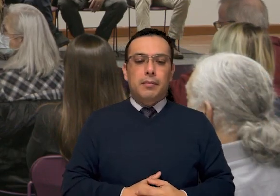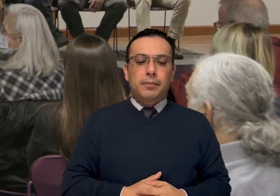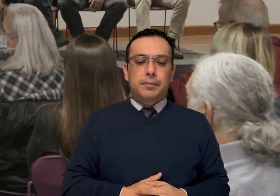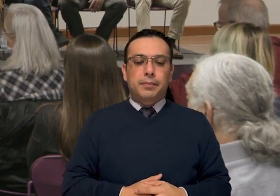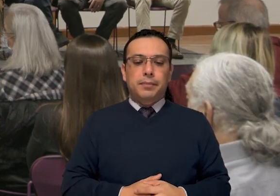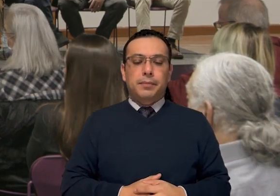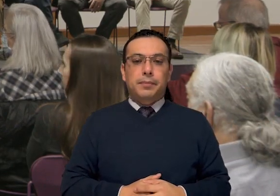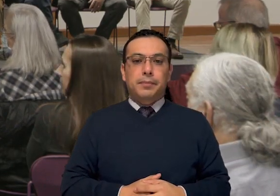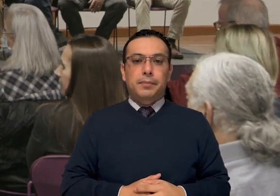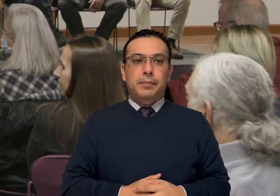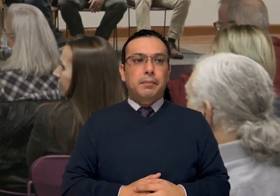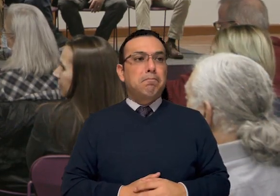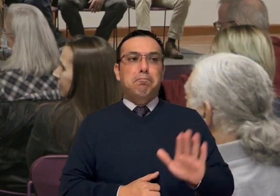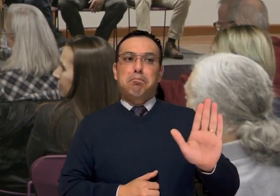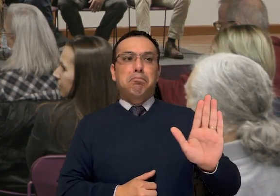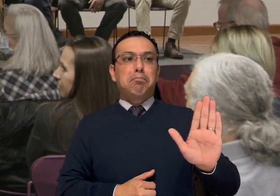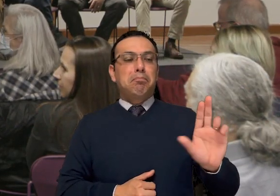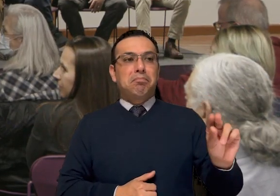No.